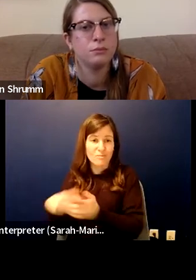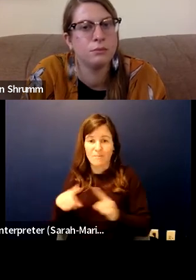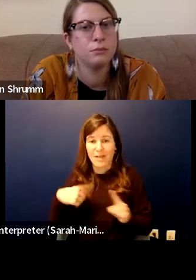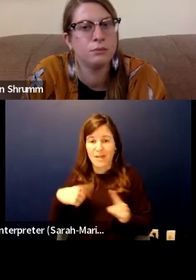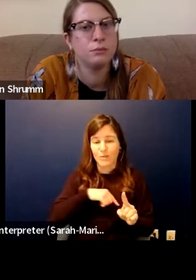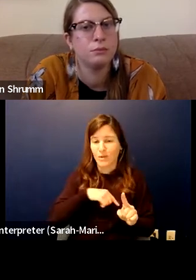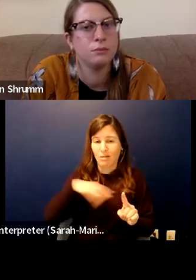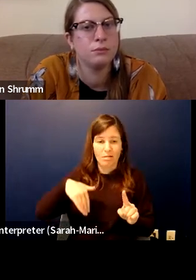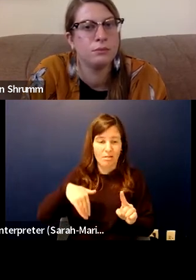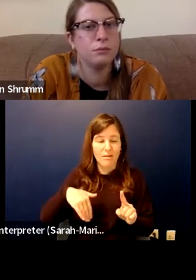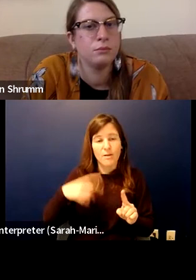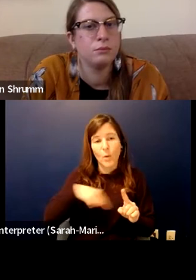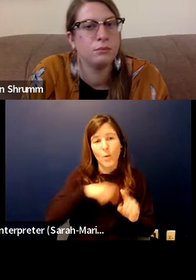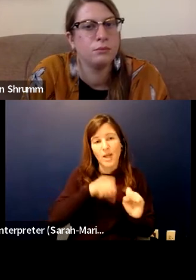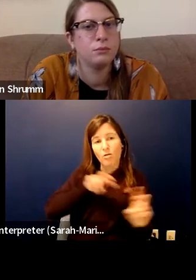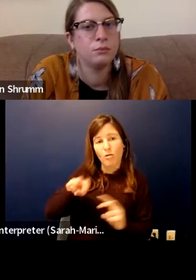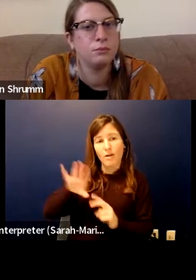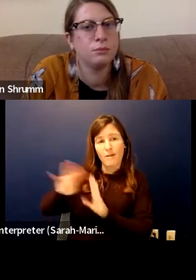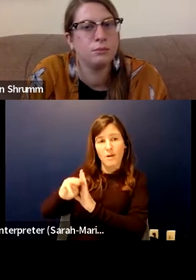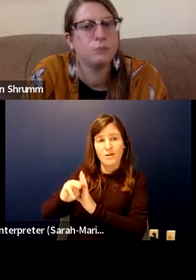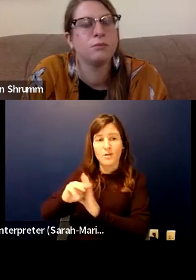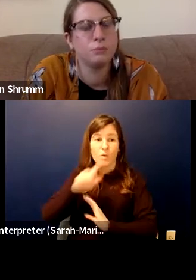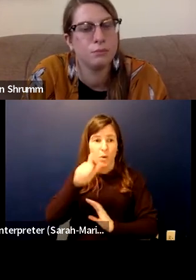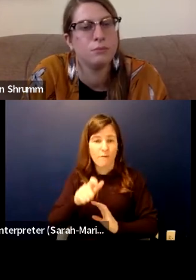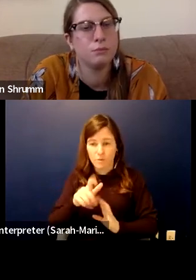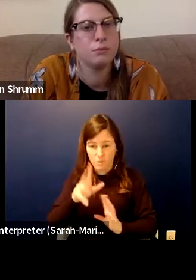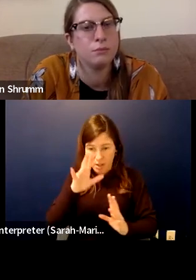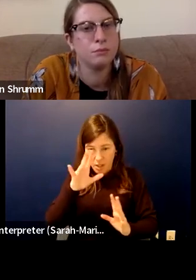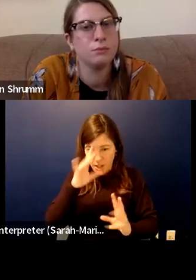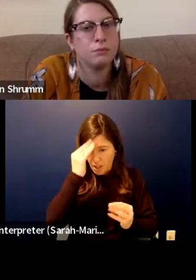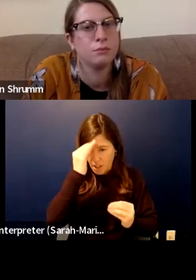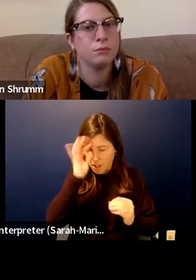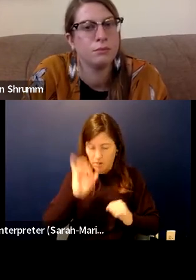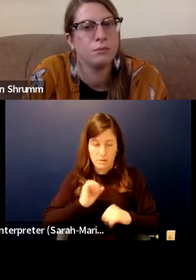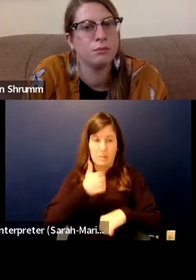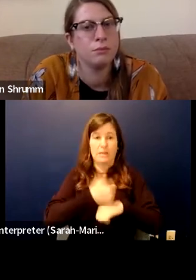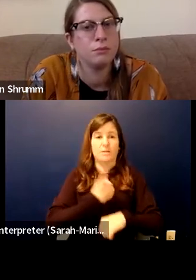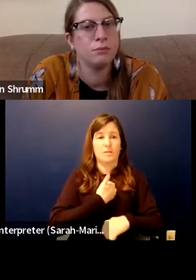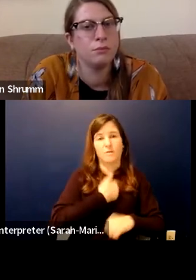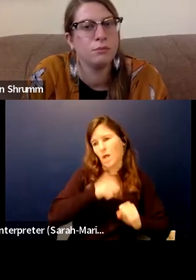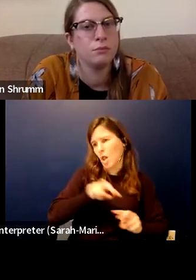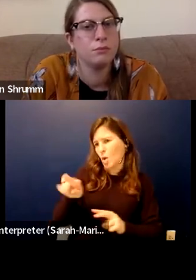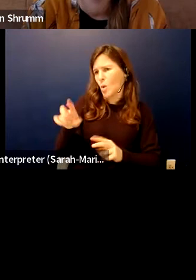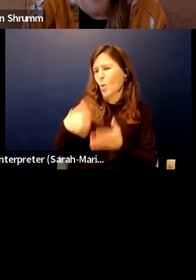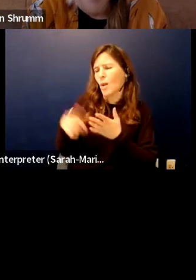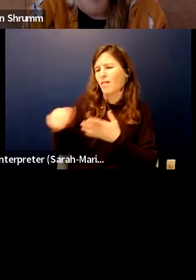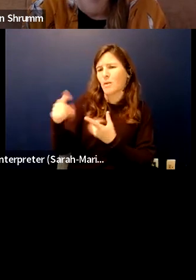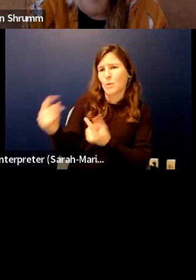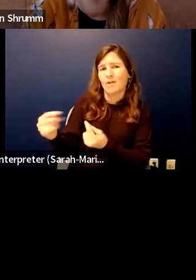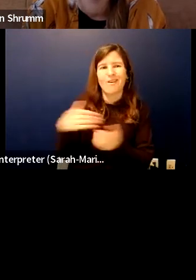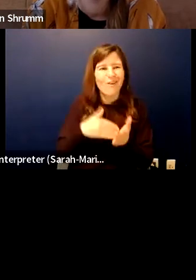can look at some of those models, and we don't always have to start from scratch. And I feel like oftentimes we always want to start from